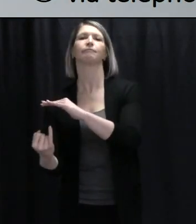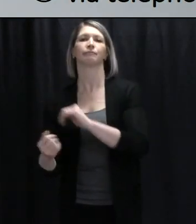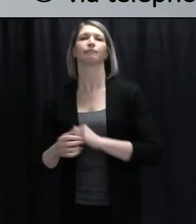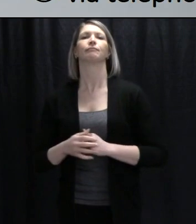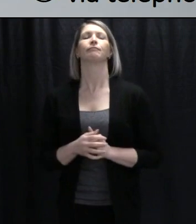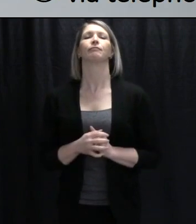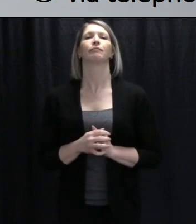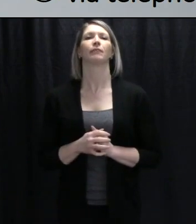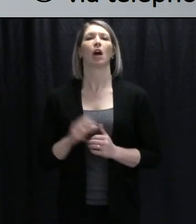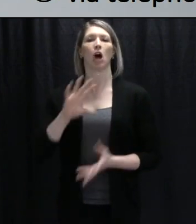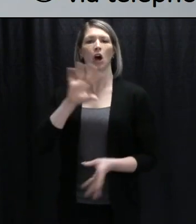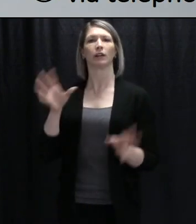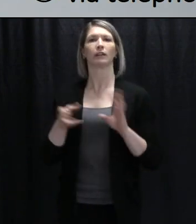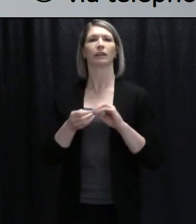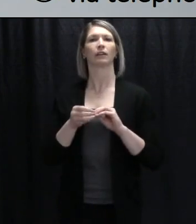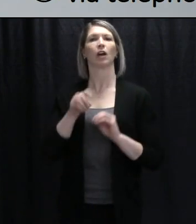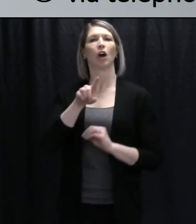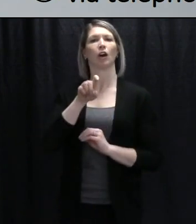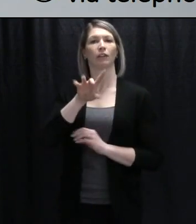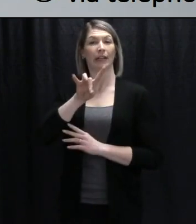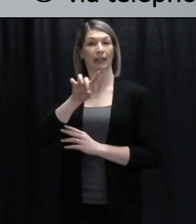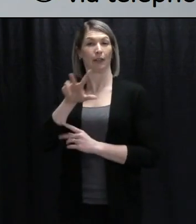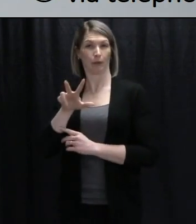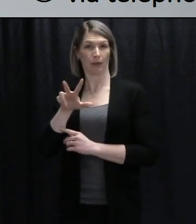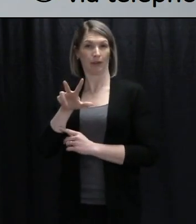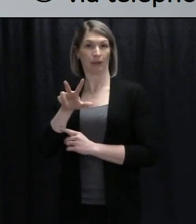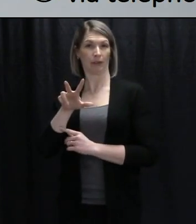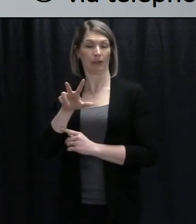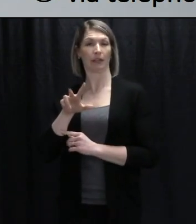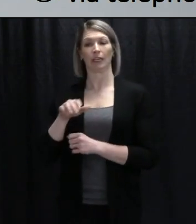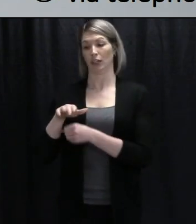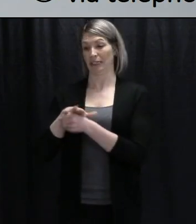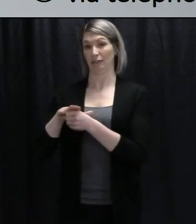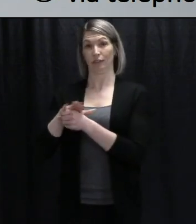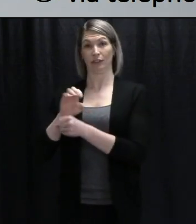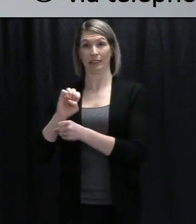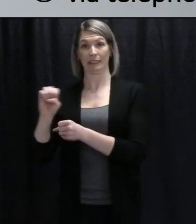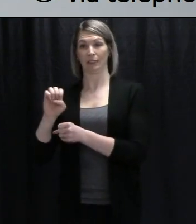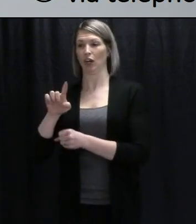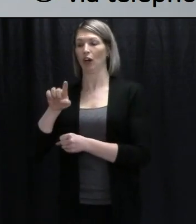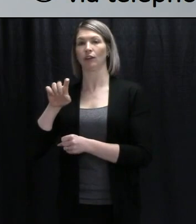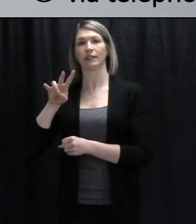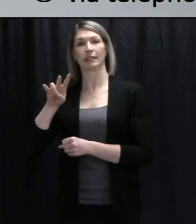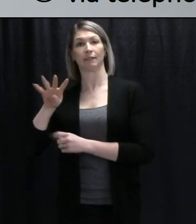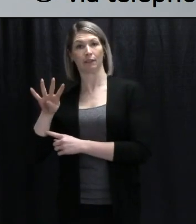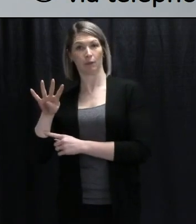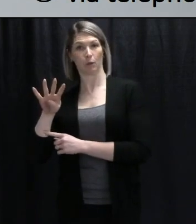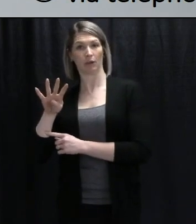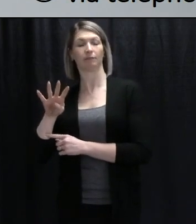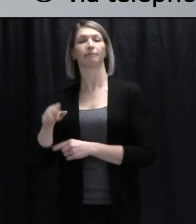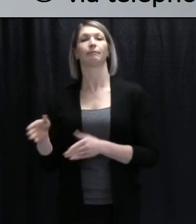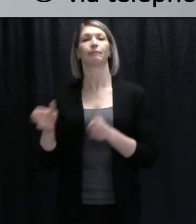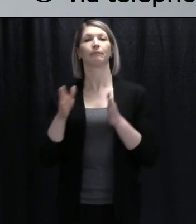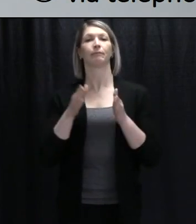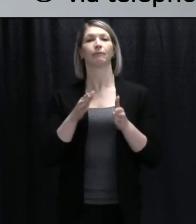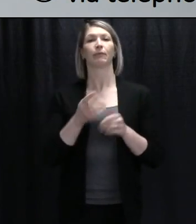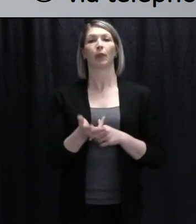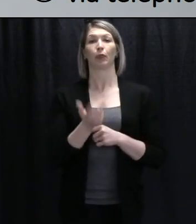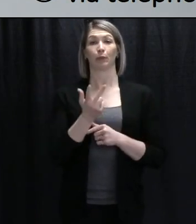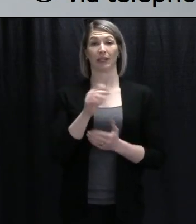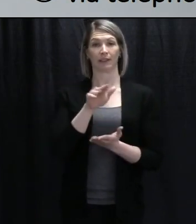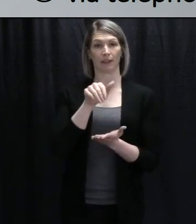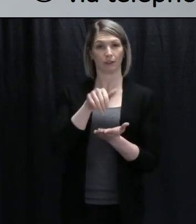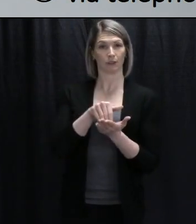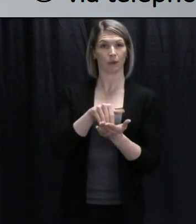in our province is now 183. By region, we have 174 cases in Eastern, 3 in